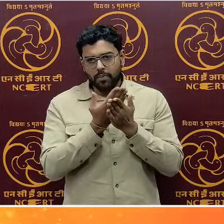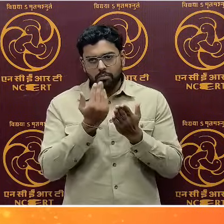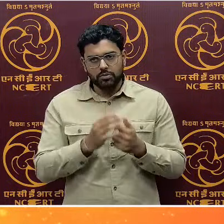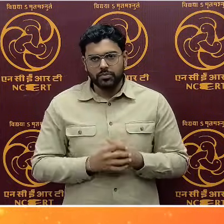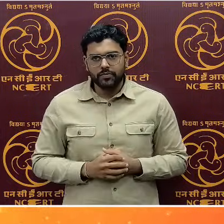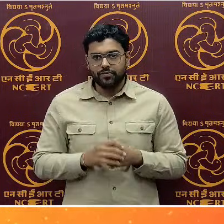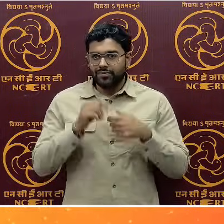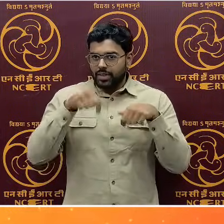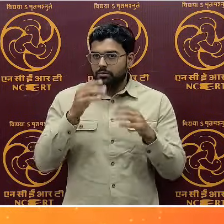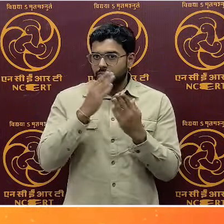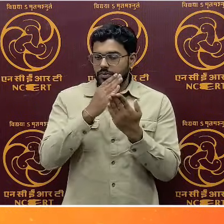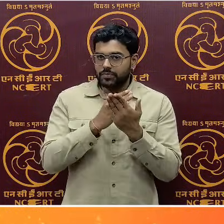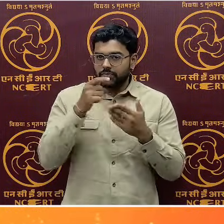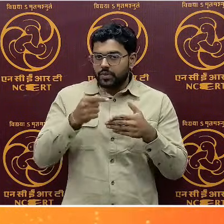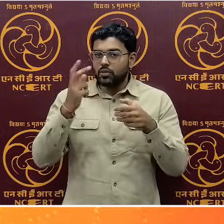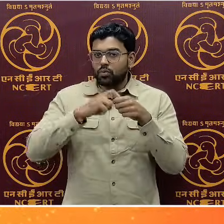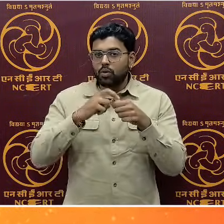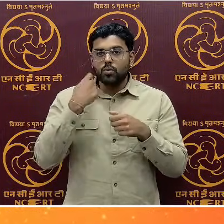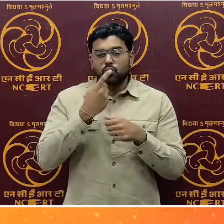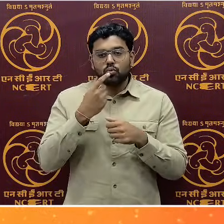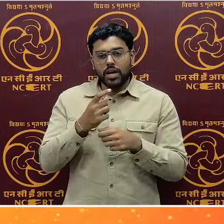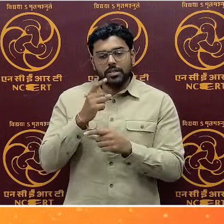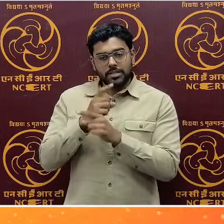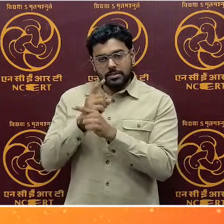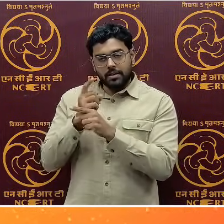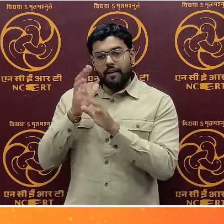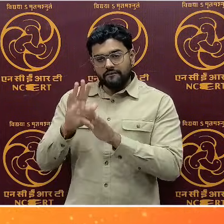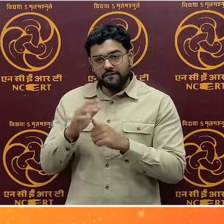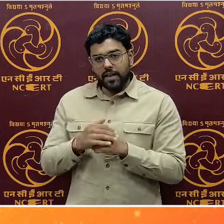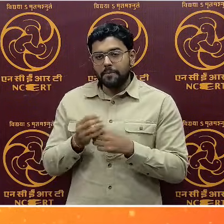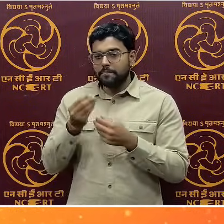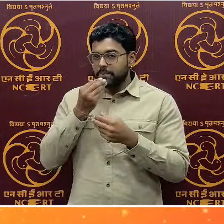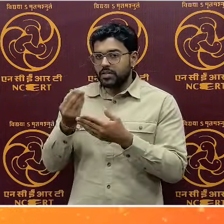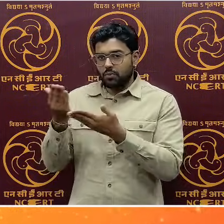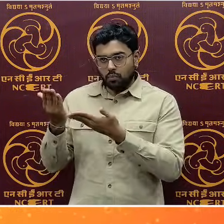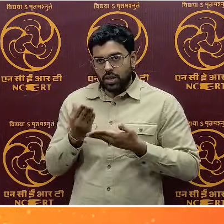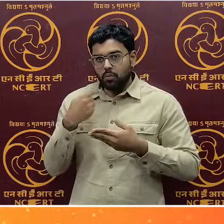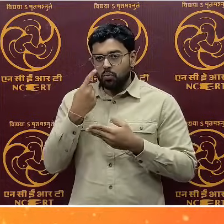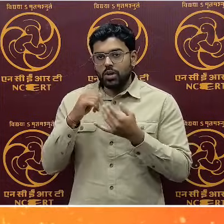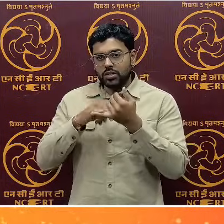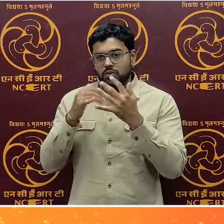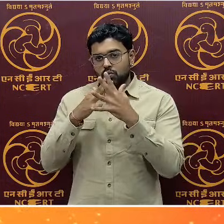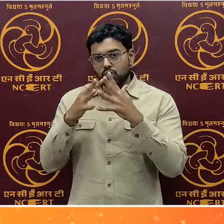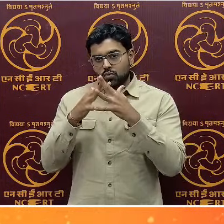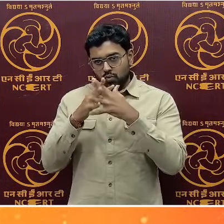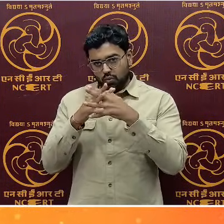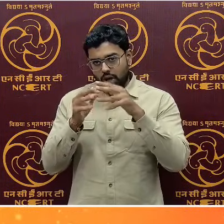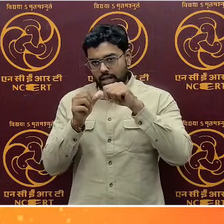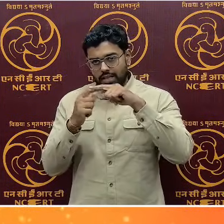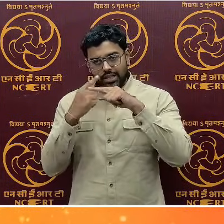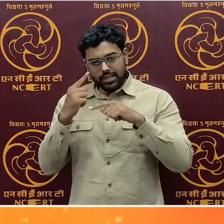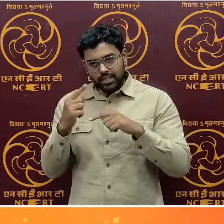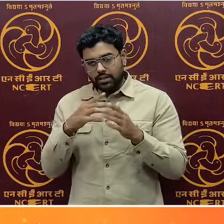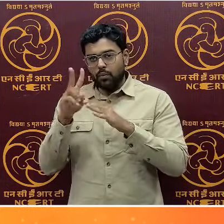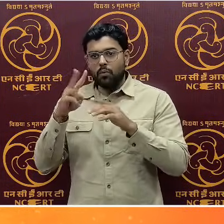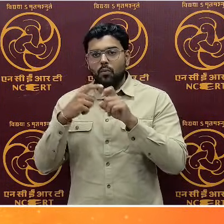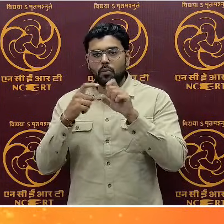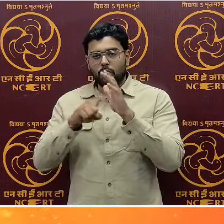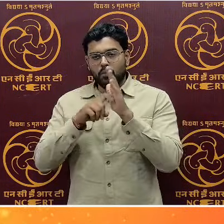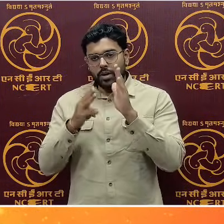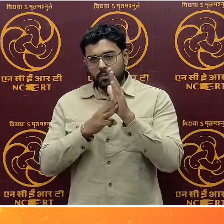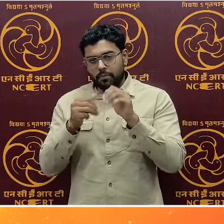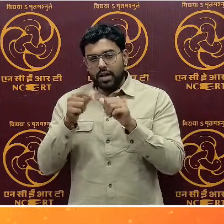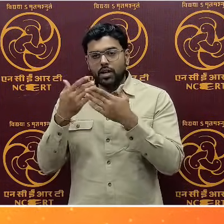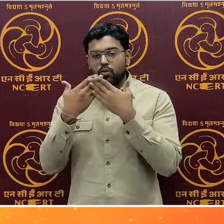for this session, we are joined by our experts. So please welcome Ms. Swati Verma, Ma'am is TGT English from Sarvodaya Vidyalaya, Sector